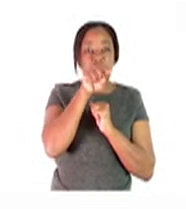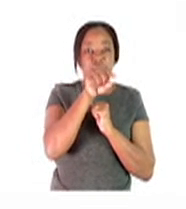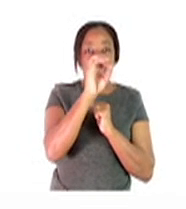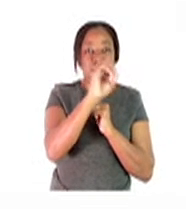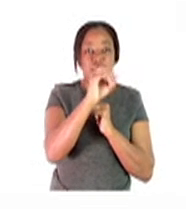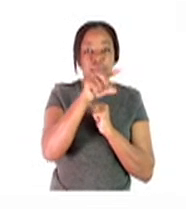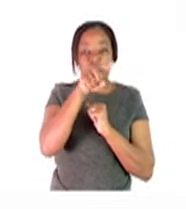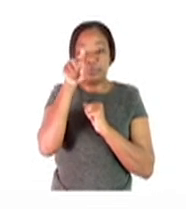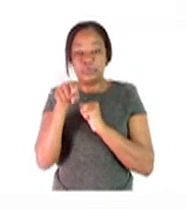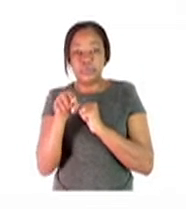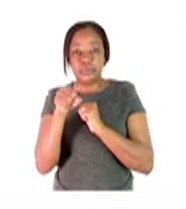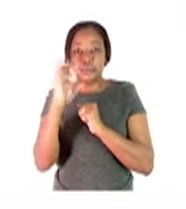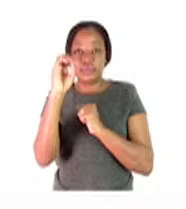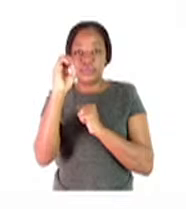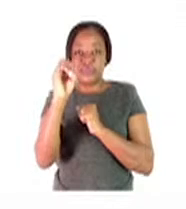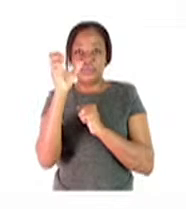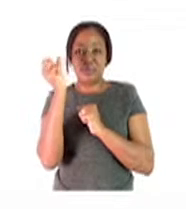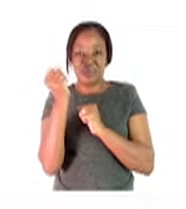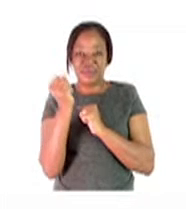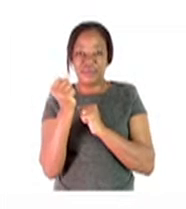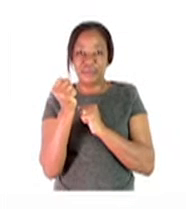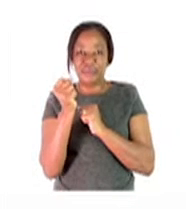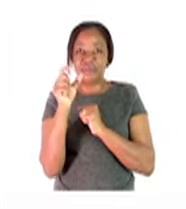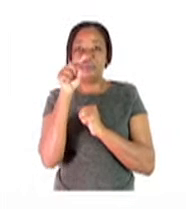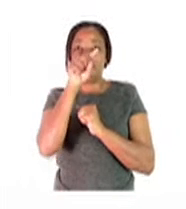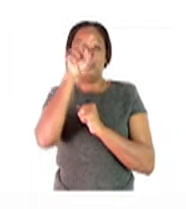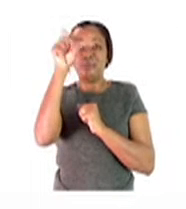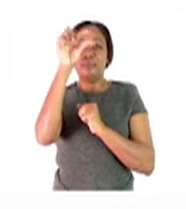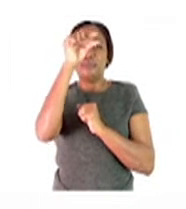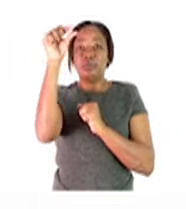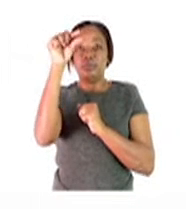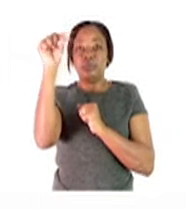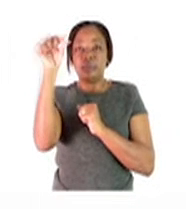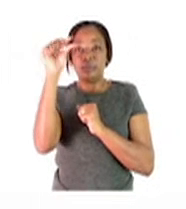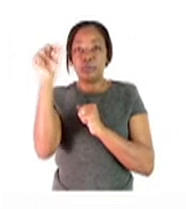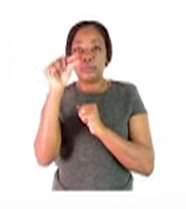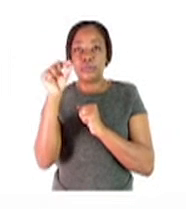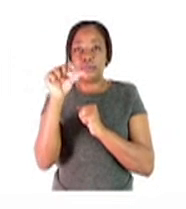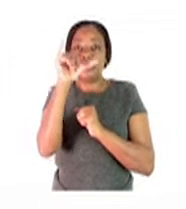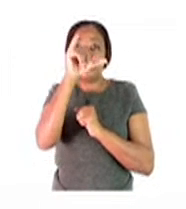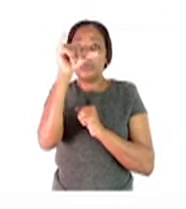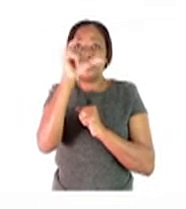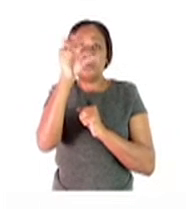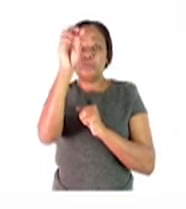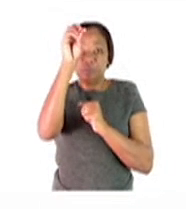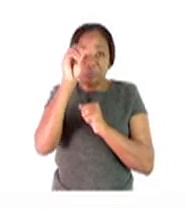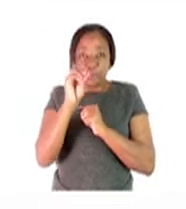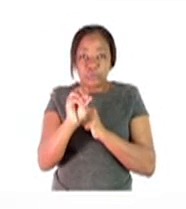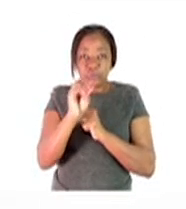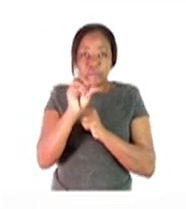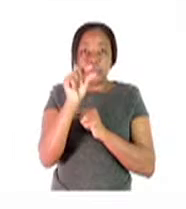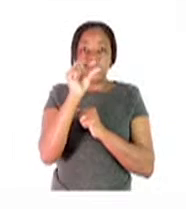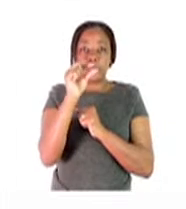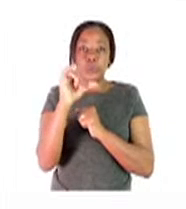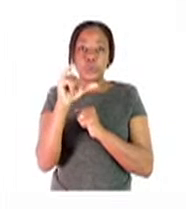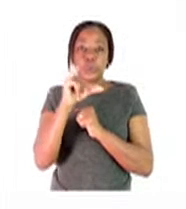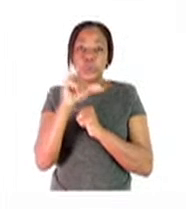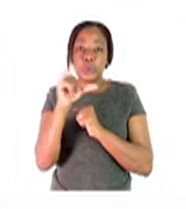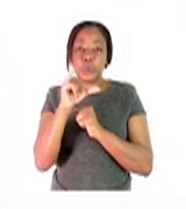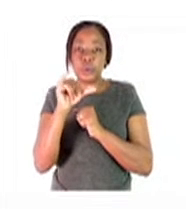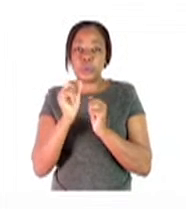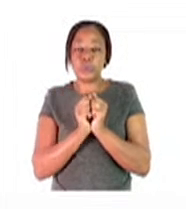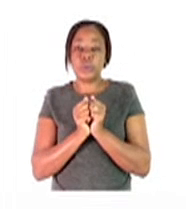O, and what letter is missing at the beginning? And once you find that, you will be able to finish the other letters and make the correct